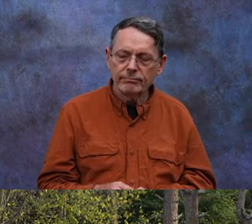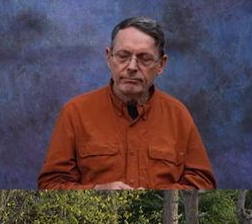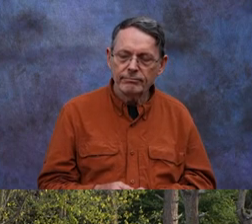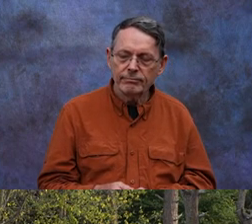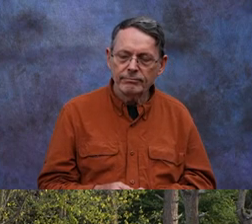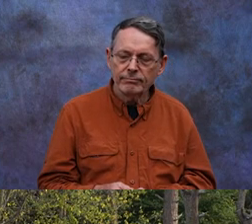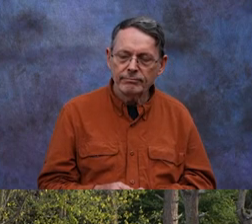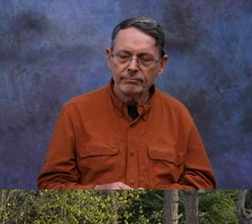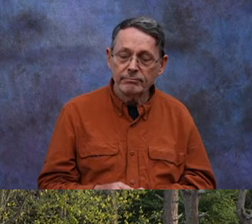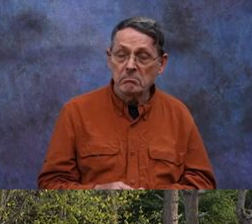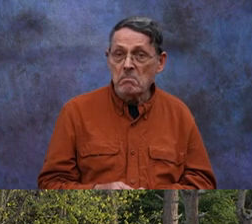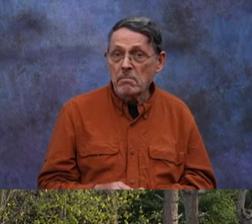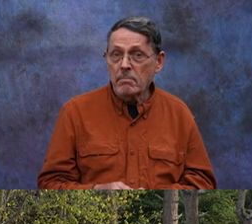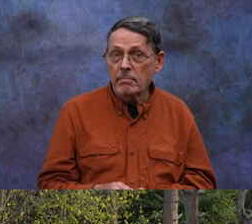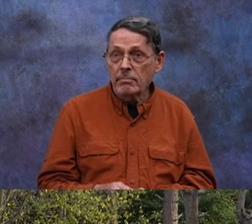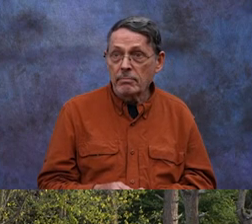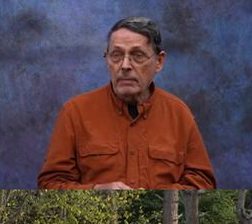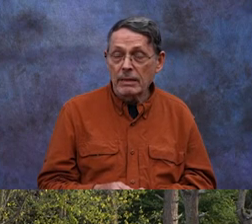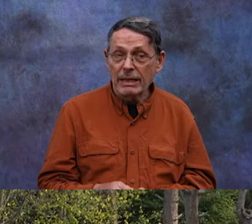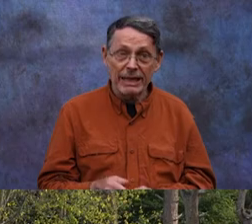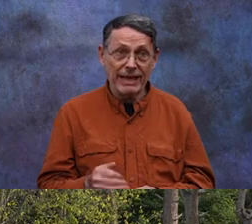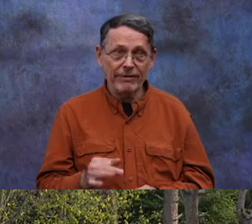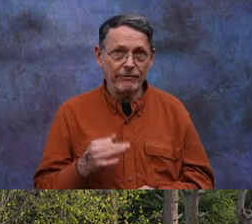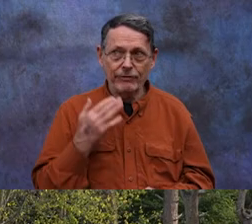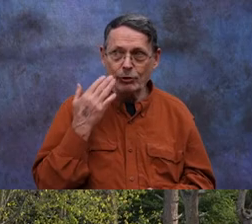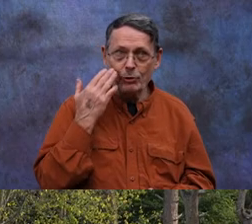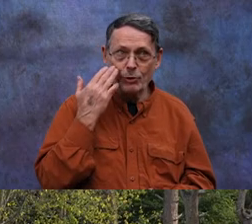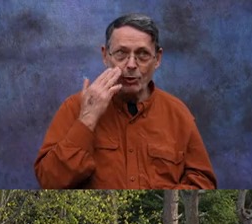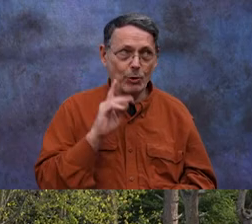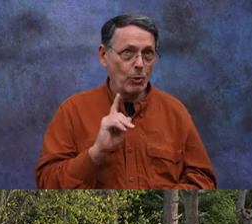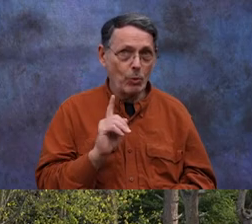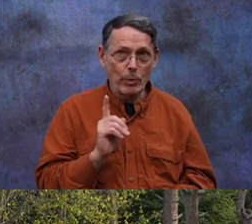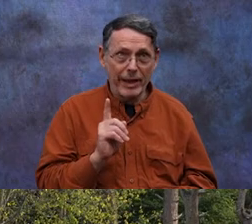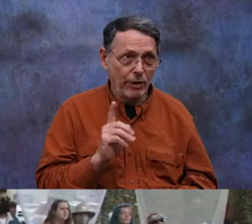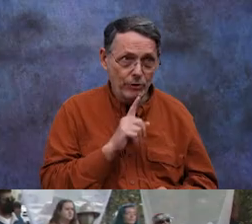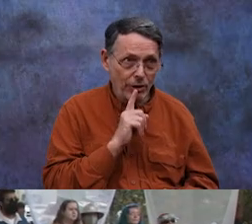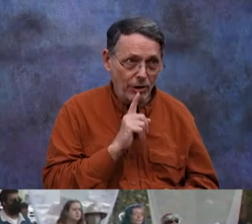you're not sure where you are, you're in the right place. Just keep listening.